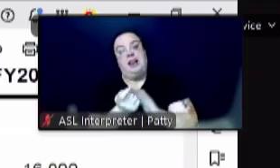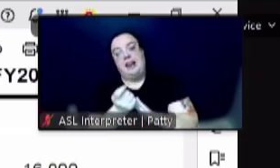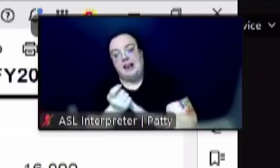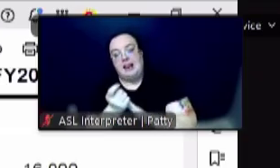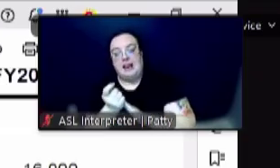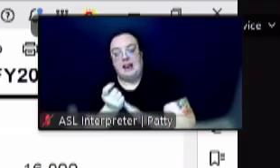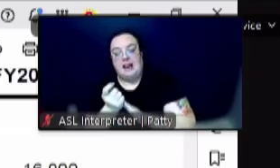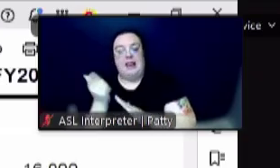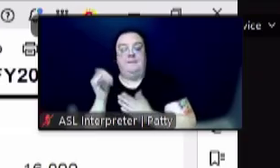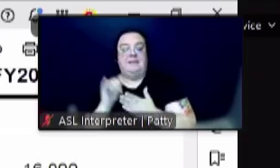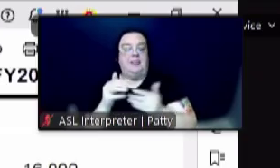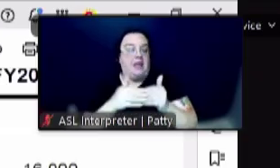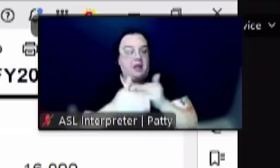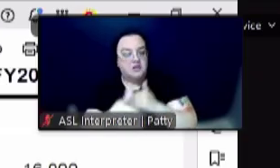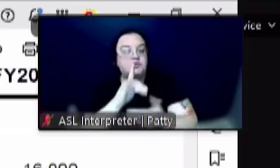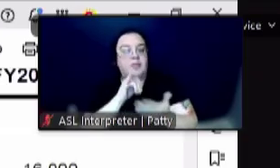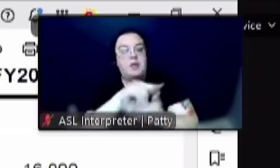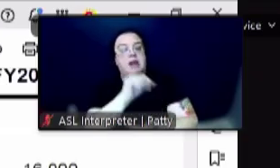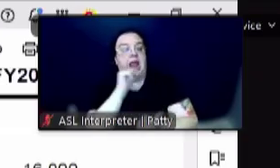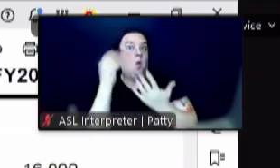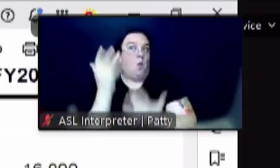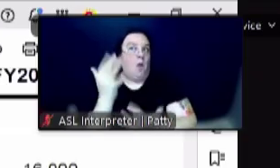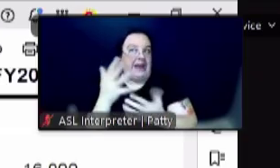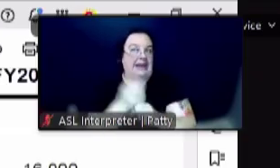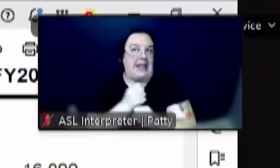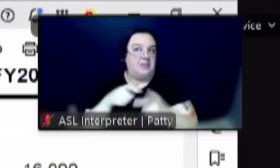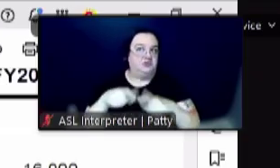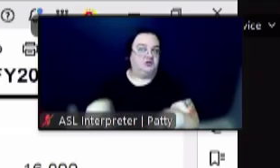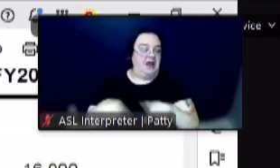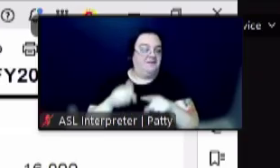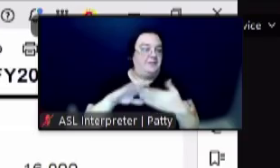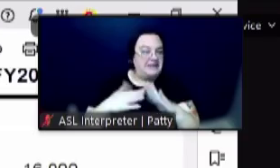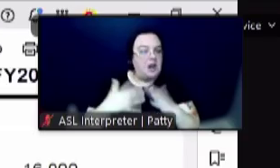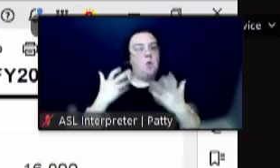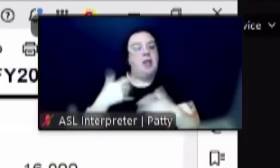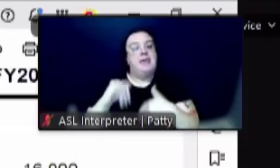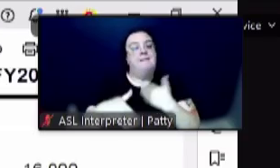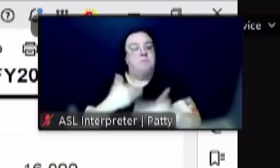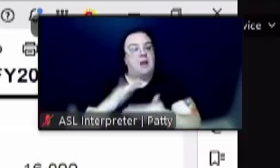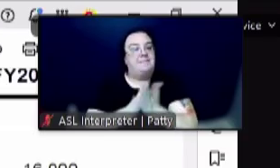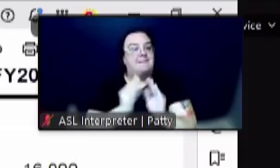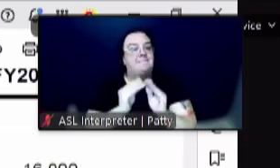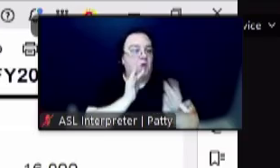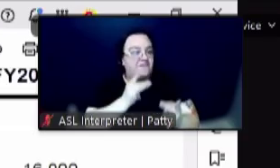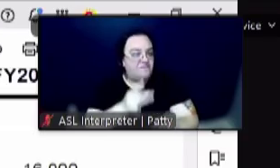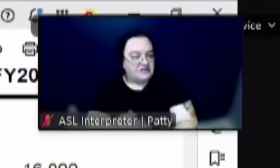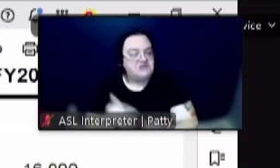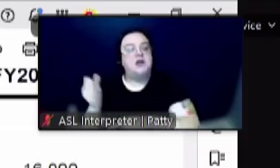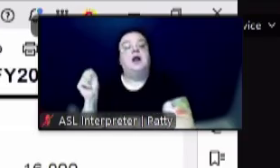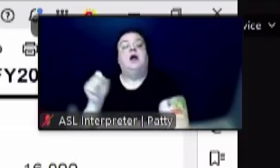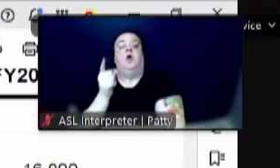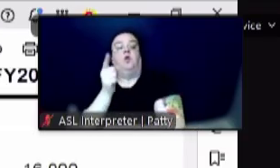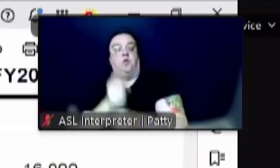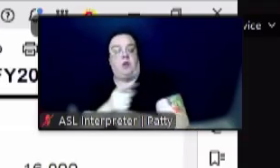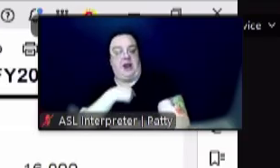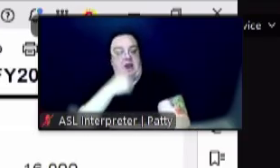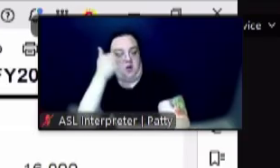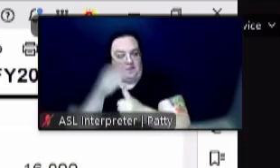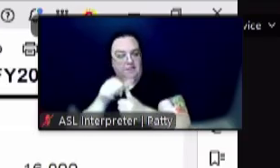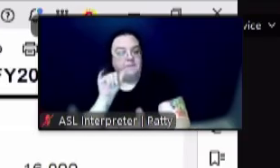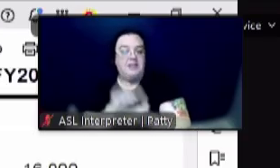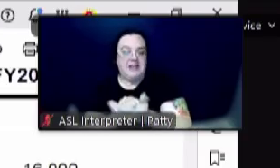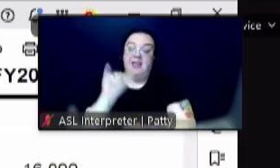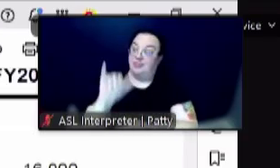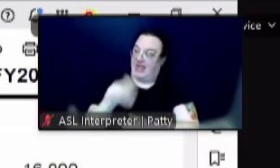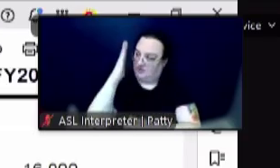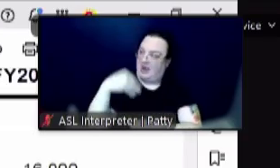So you're not waiting on a check from the town. Let's make this process more efficient. I remember that. And that's why I gave them that card. Yeah, that's right.